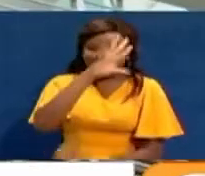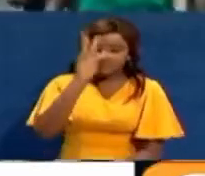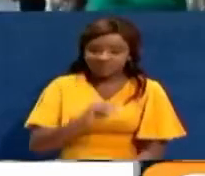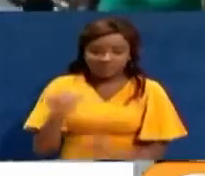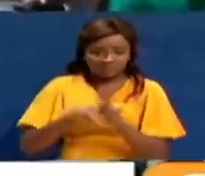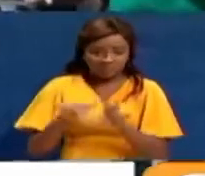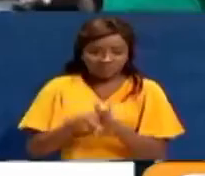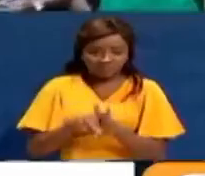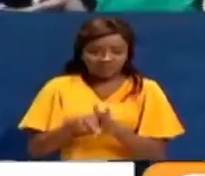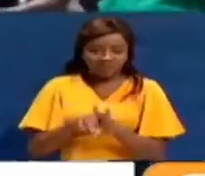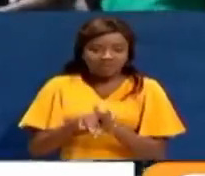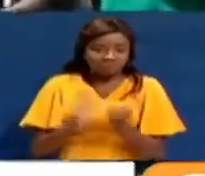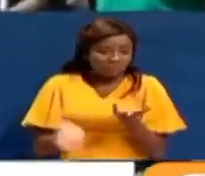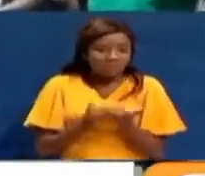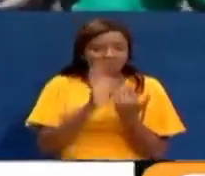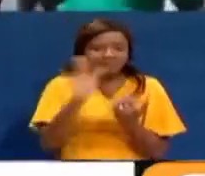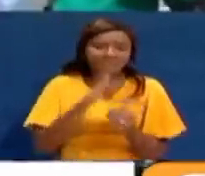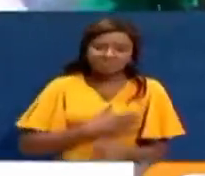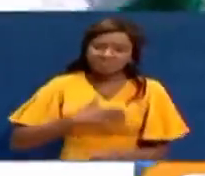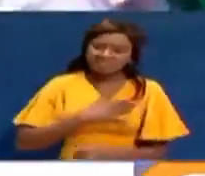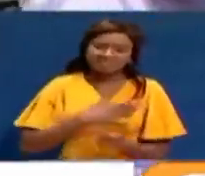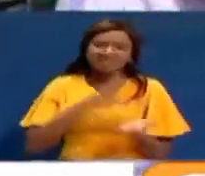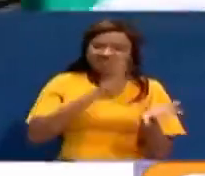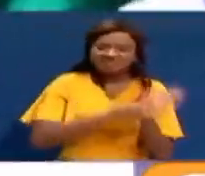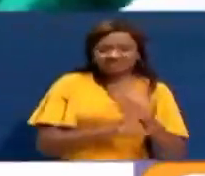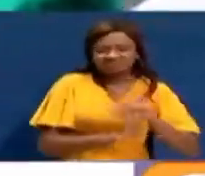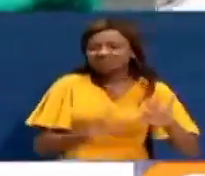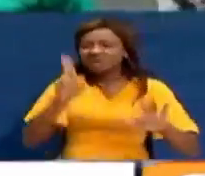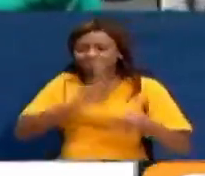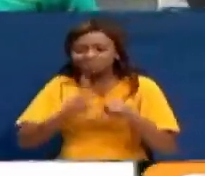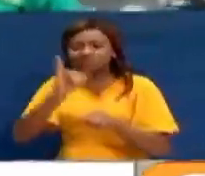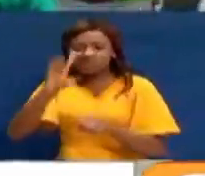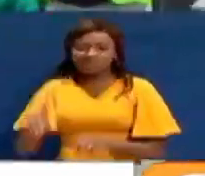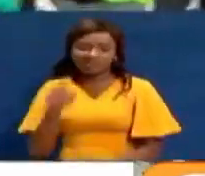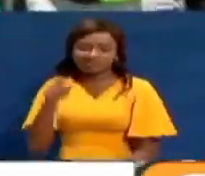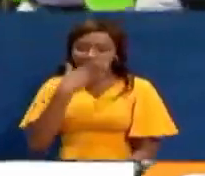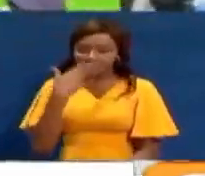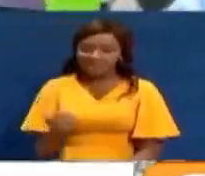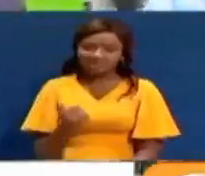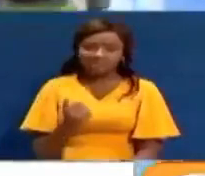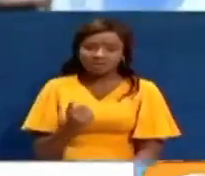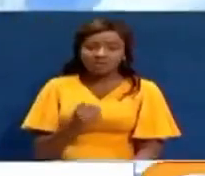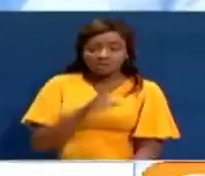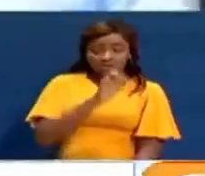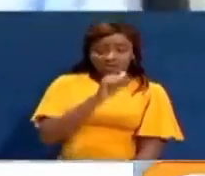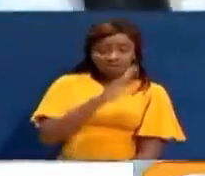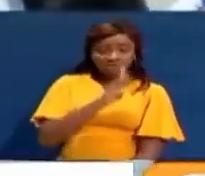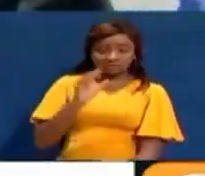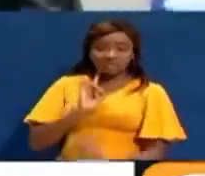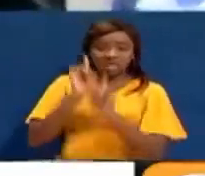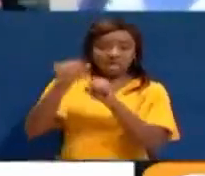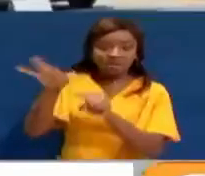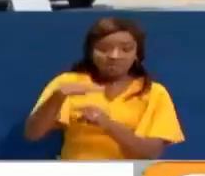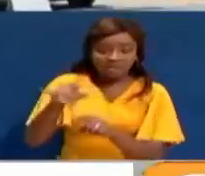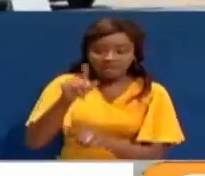partner states and embrace the use of national identity cards as travel documents across the region. This follows EABC's visit to Nemule